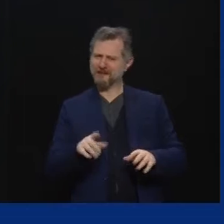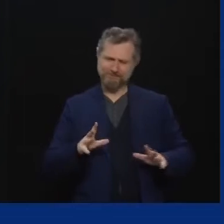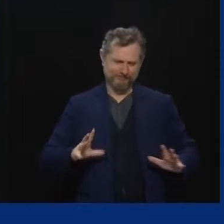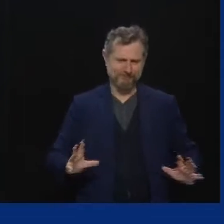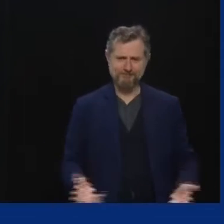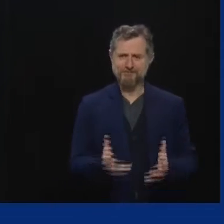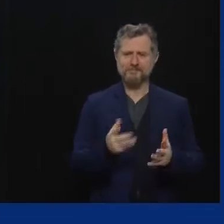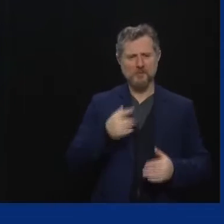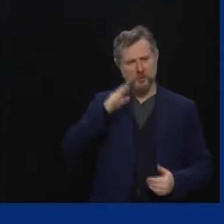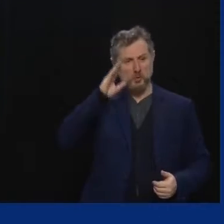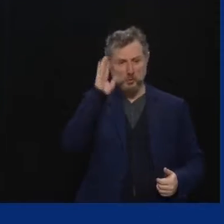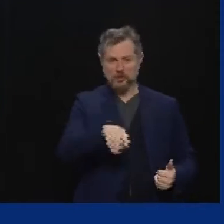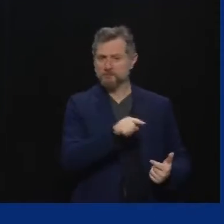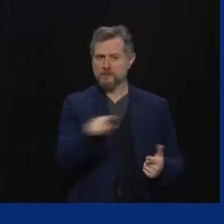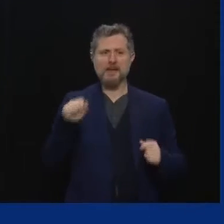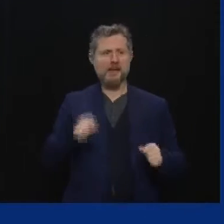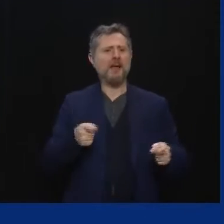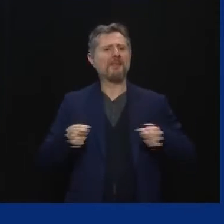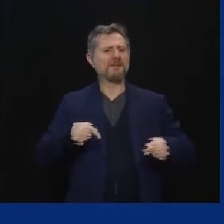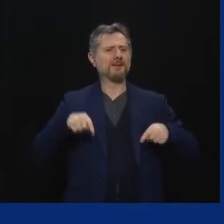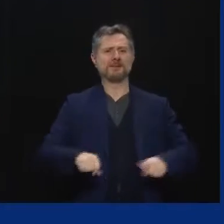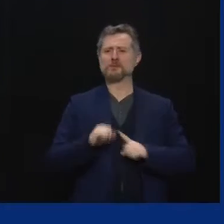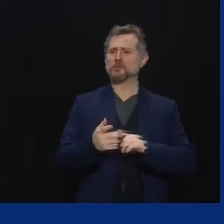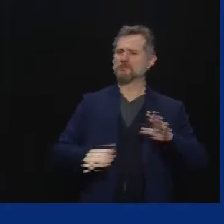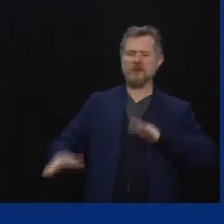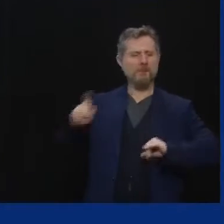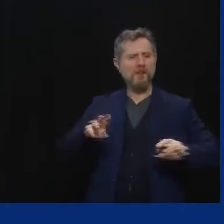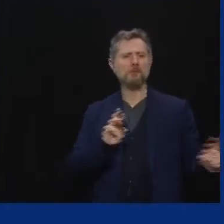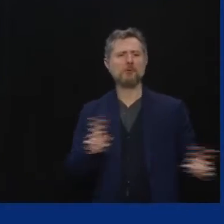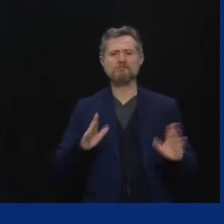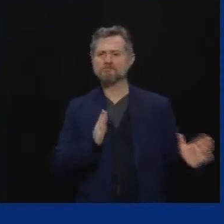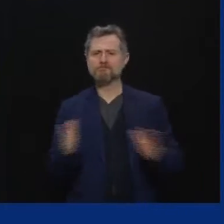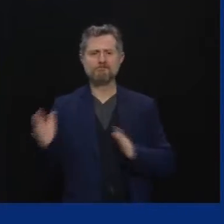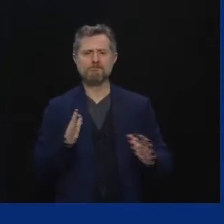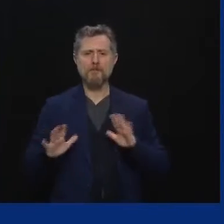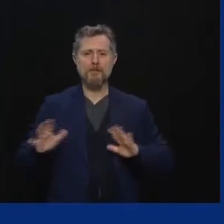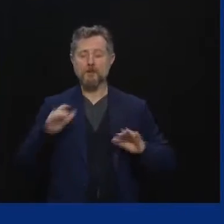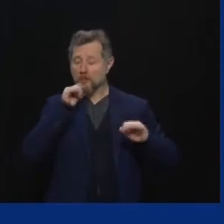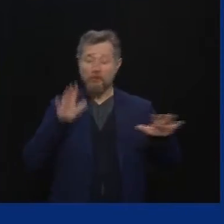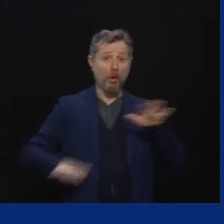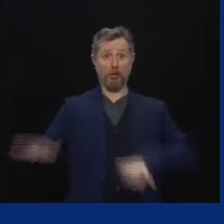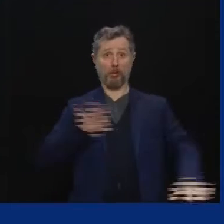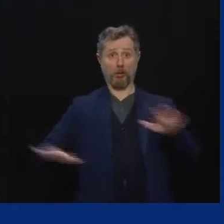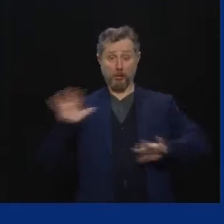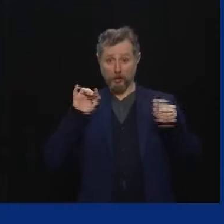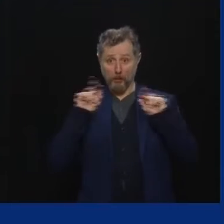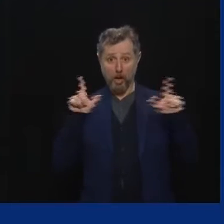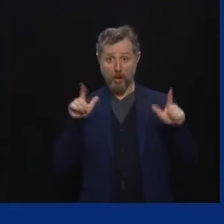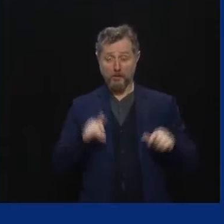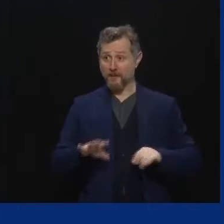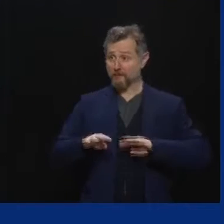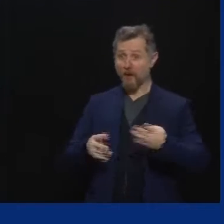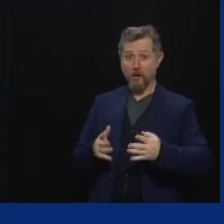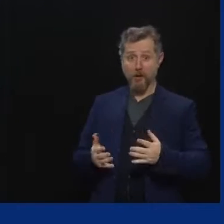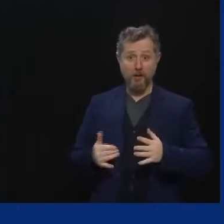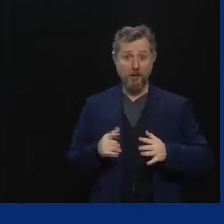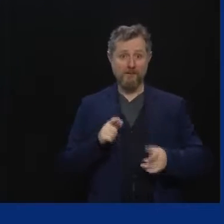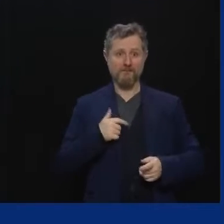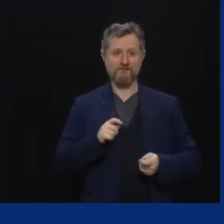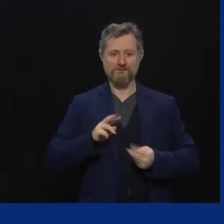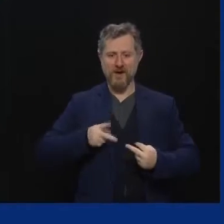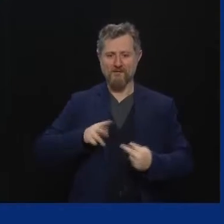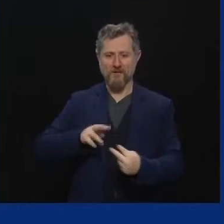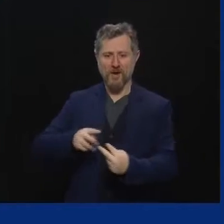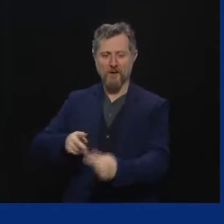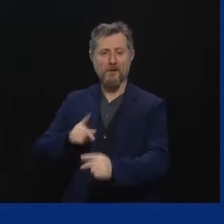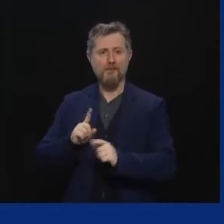that we can handle this. We're ready for it. This is not surprising. It is the fourth variant that has arisen, and there's much